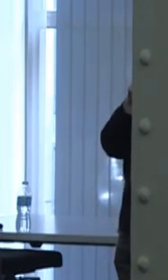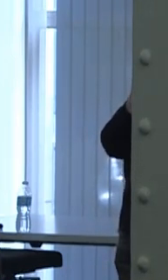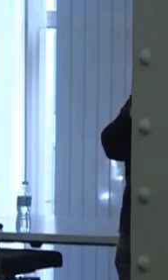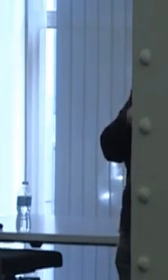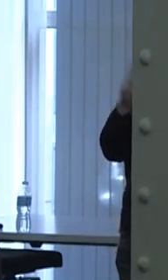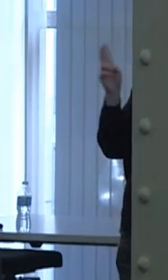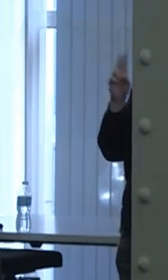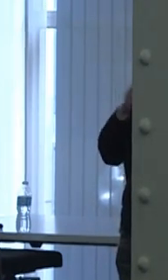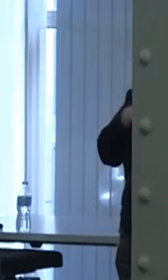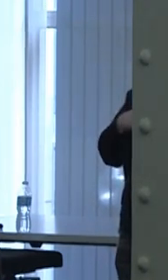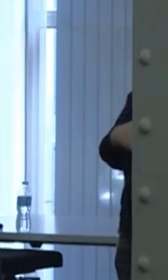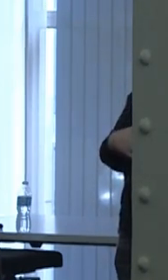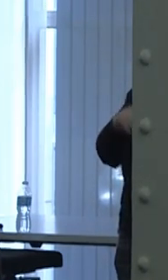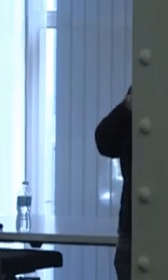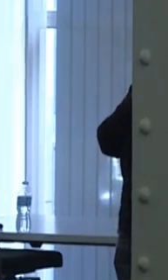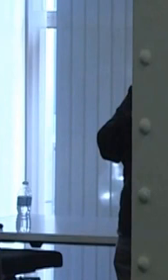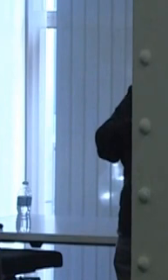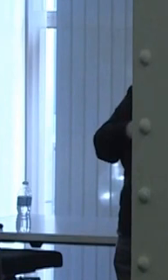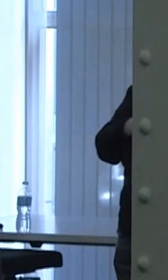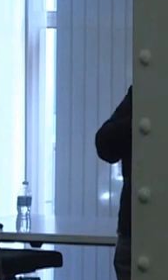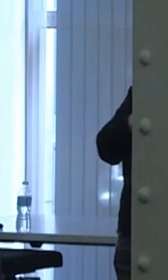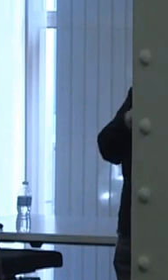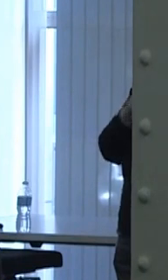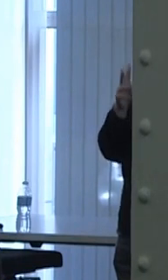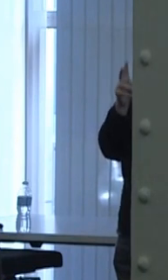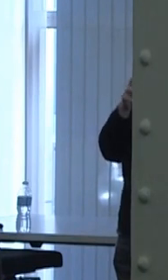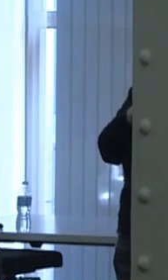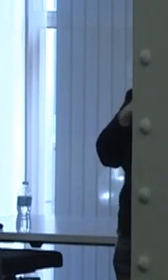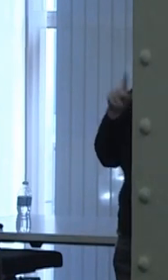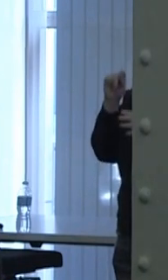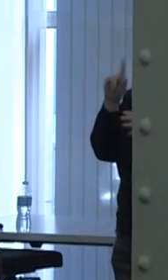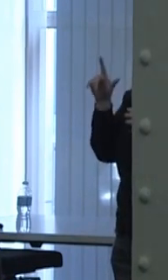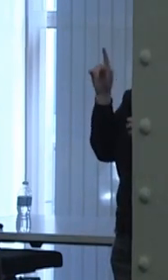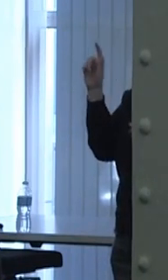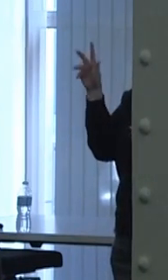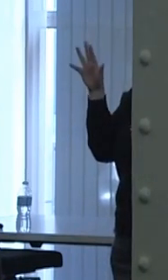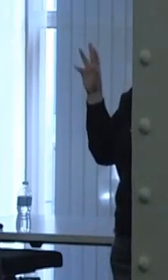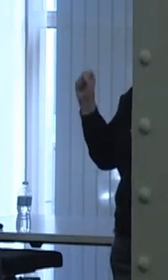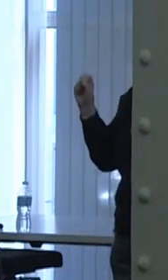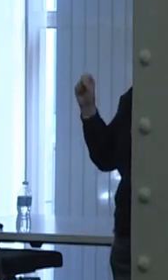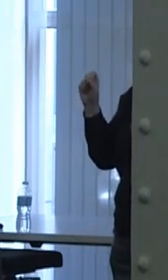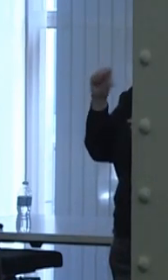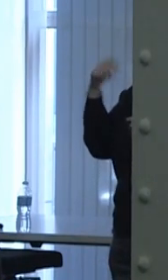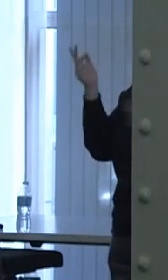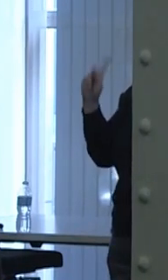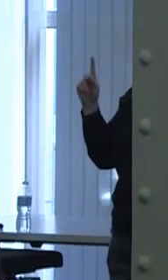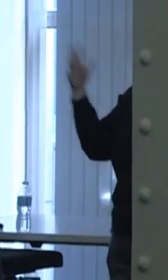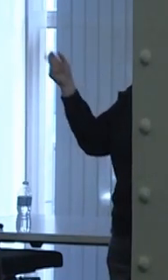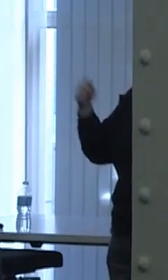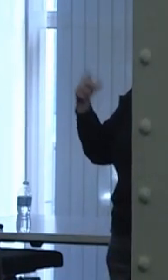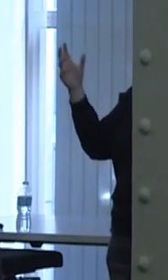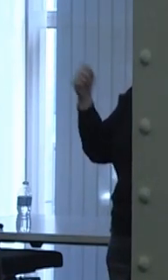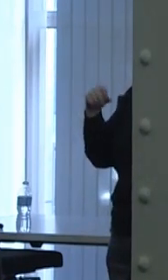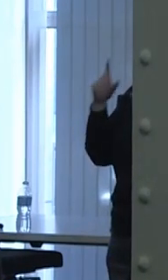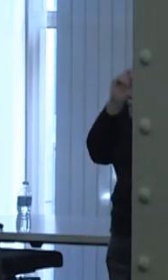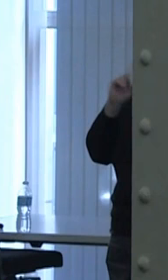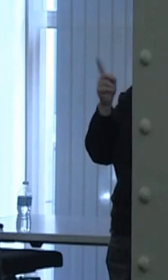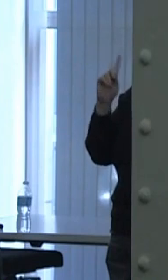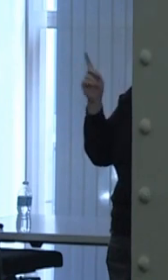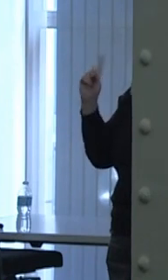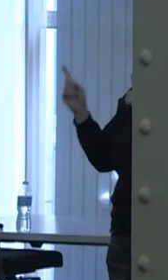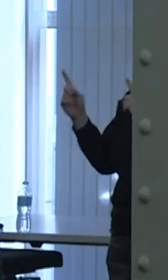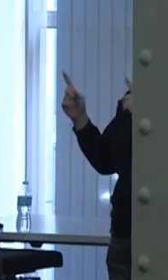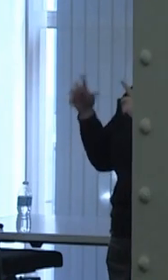Apology, Anupa Iyer, T.L. Lewis, and others, to have conversations, and particularly to have